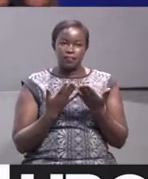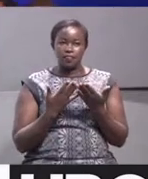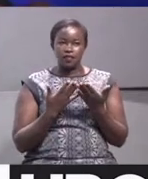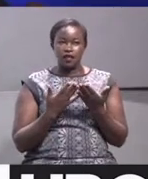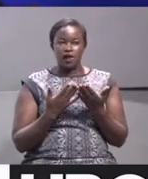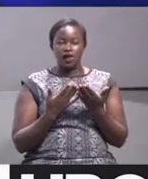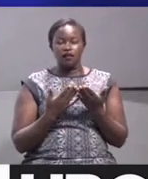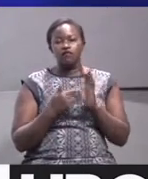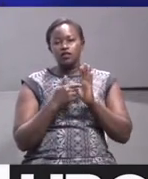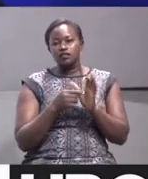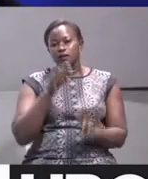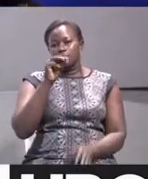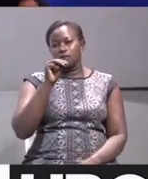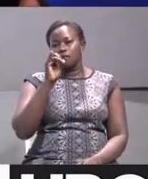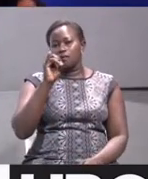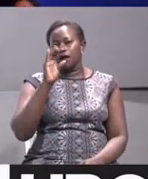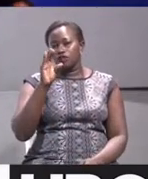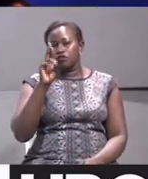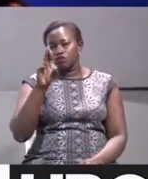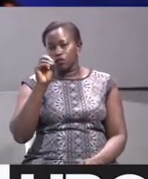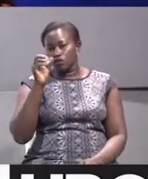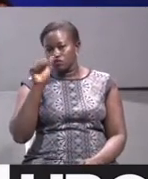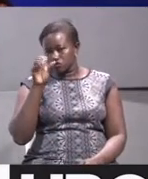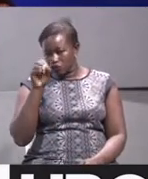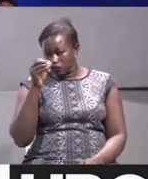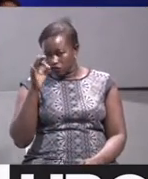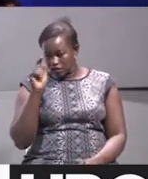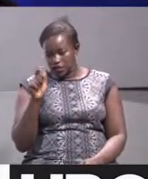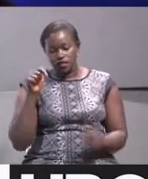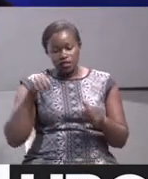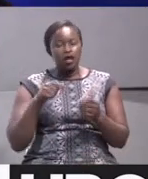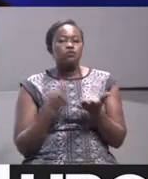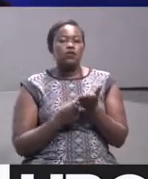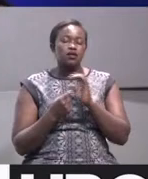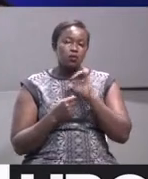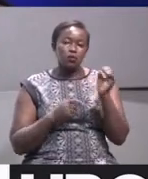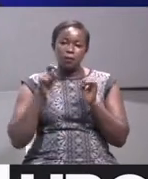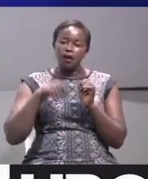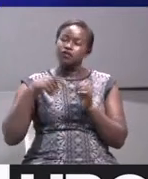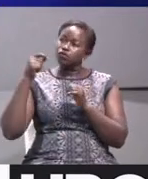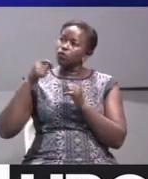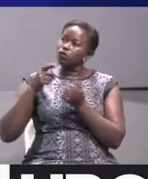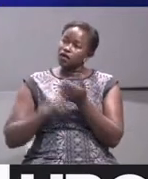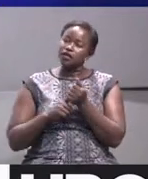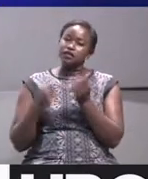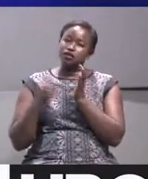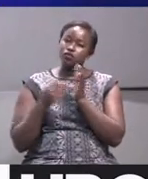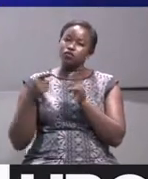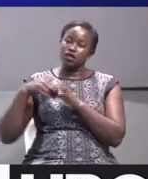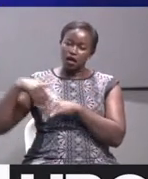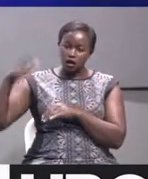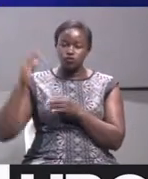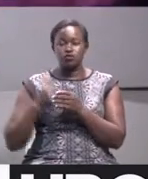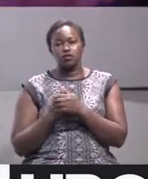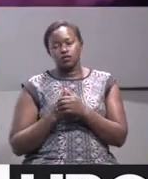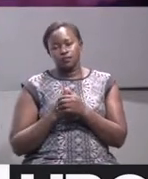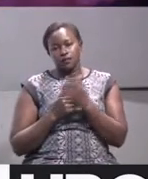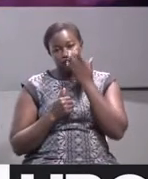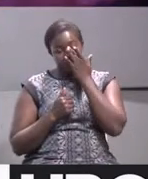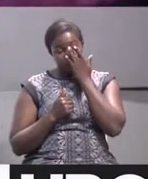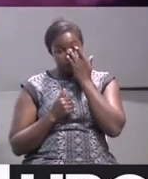saying, Microsoft, there's no Microsoft Uganda, right? We have to go and get the technology out of Uganda. So that's a big part of what we spend.